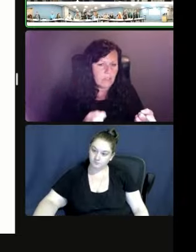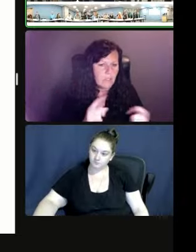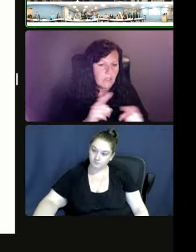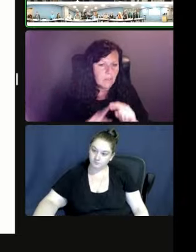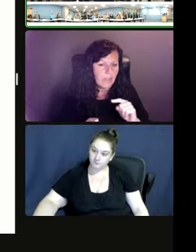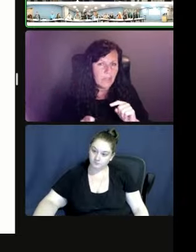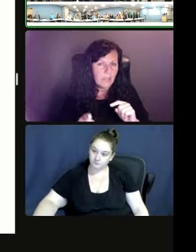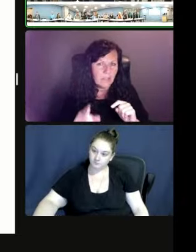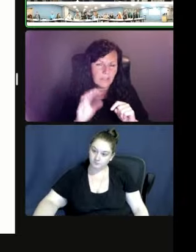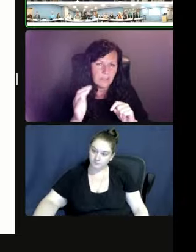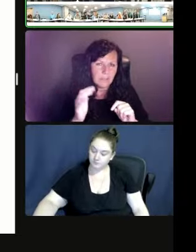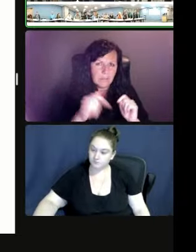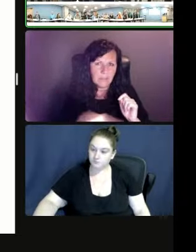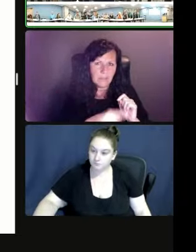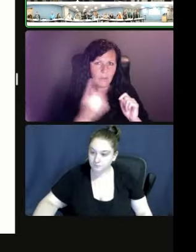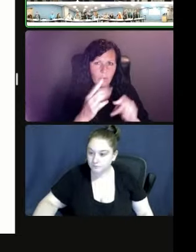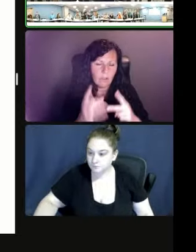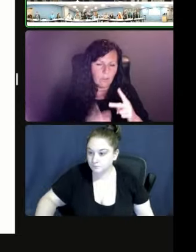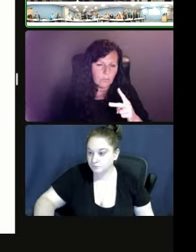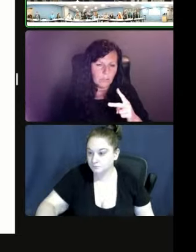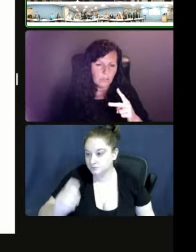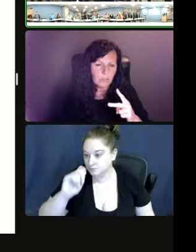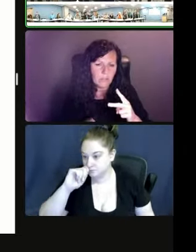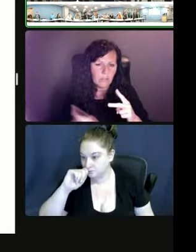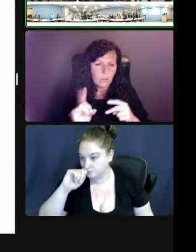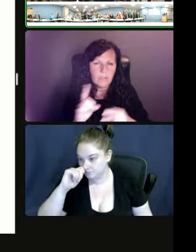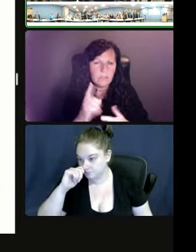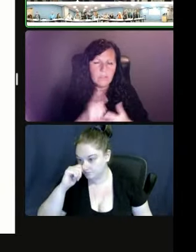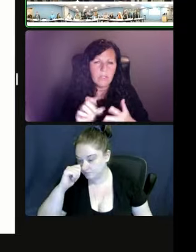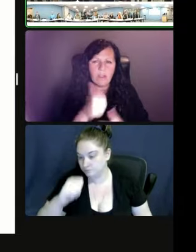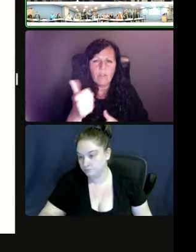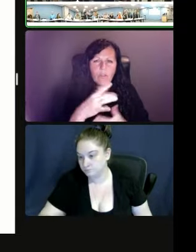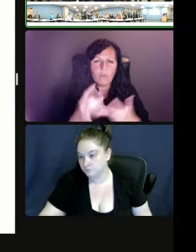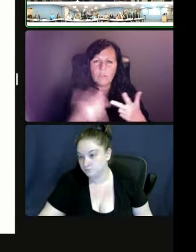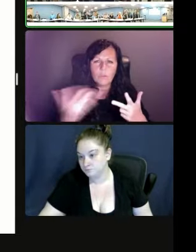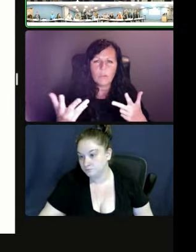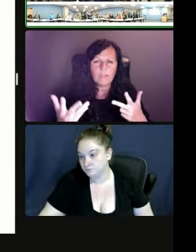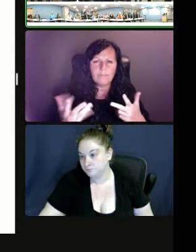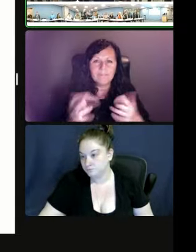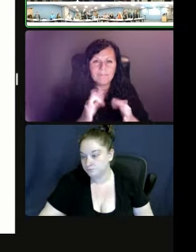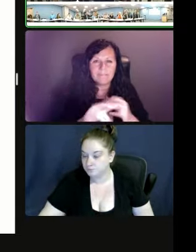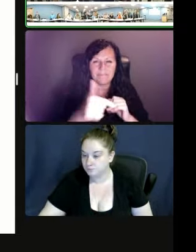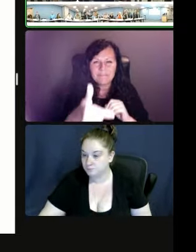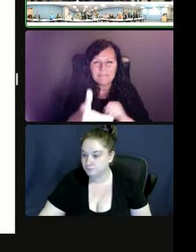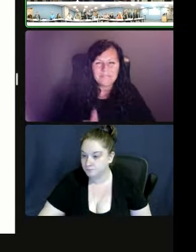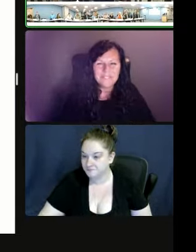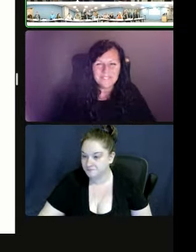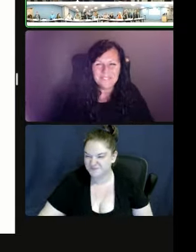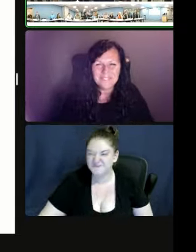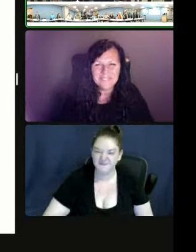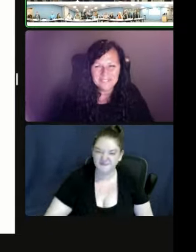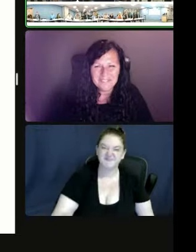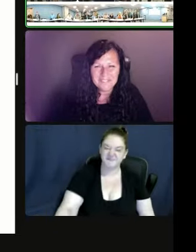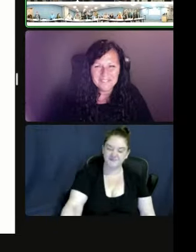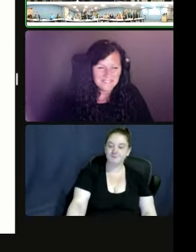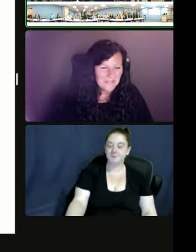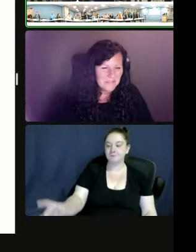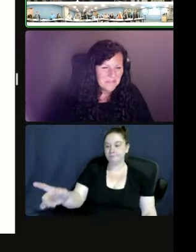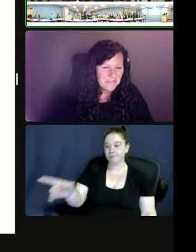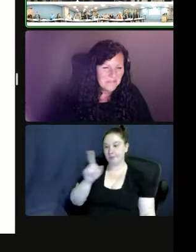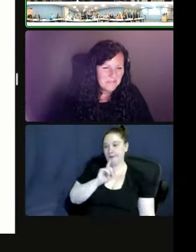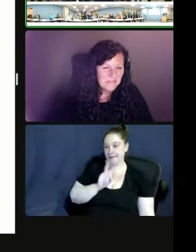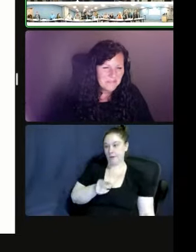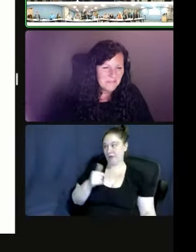option. Where's A, B, and C? Where are the other options? There's literally a million options. And I would like to see a few.